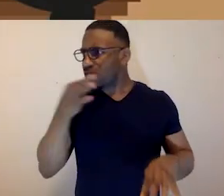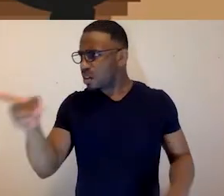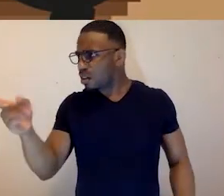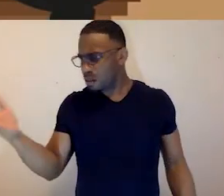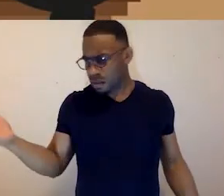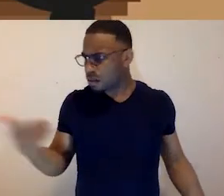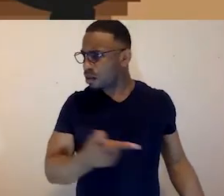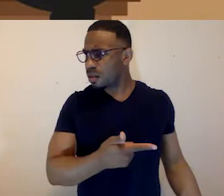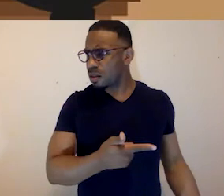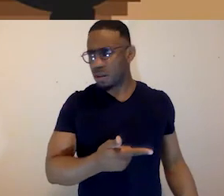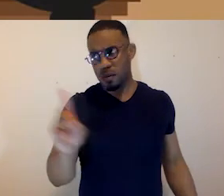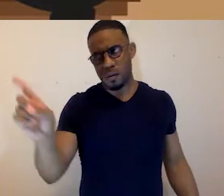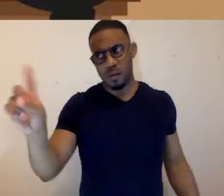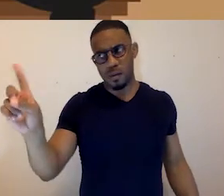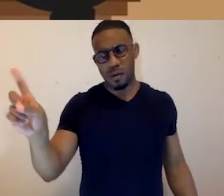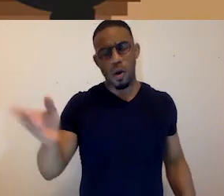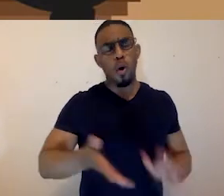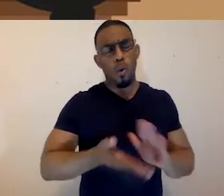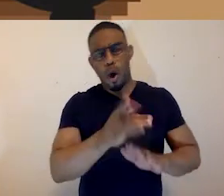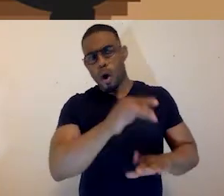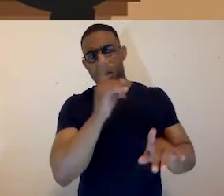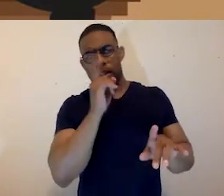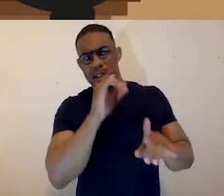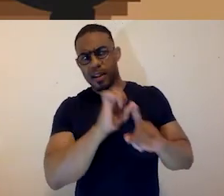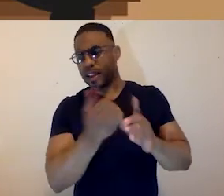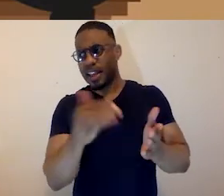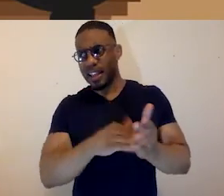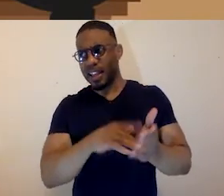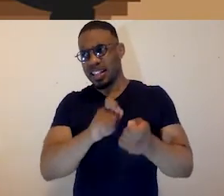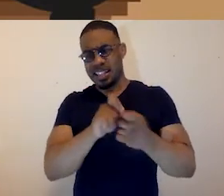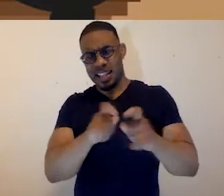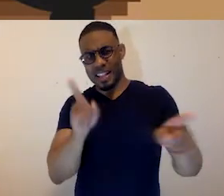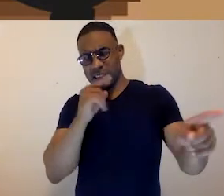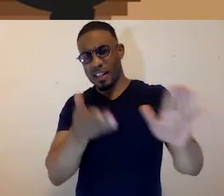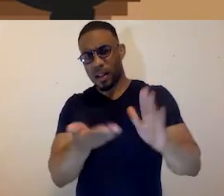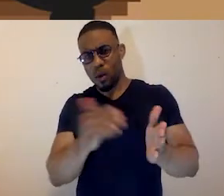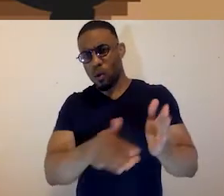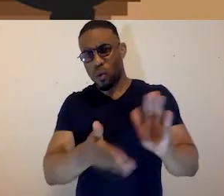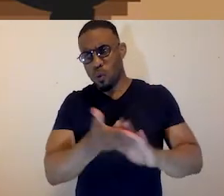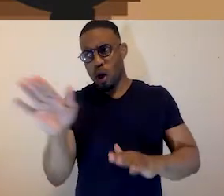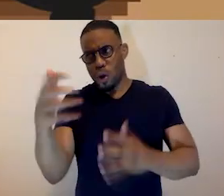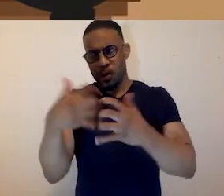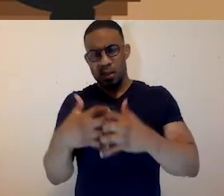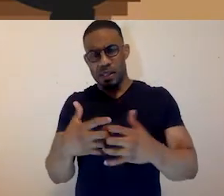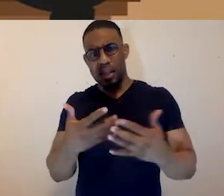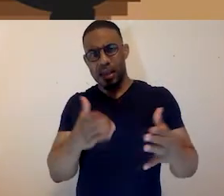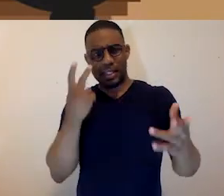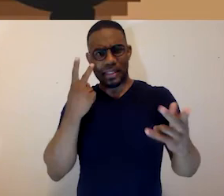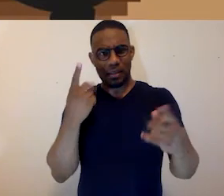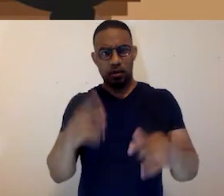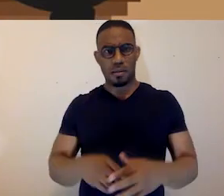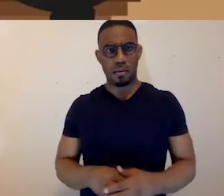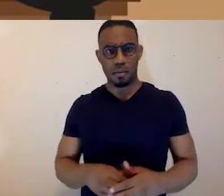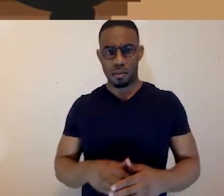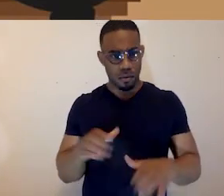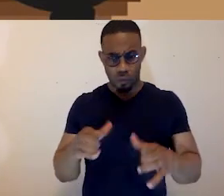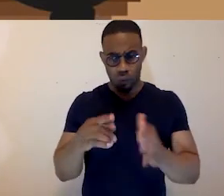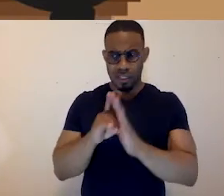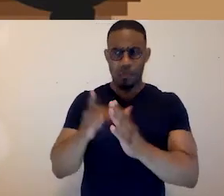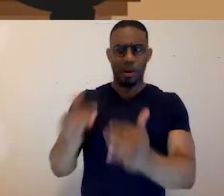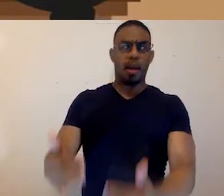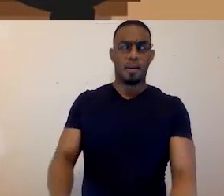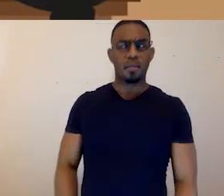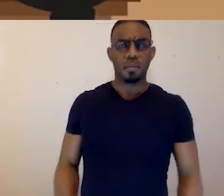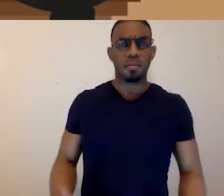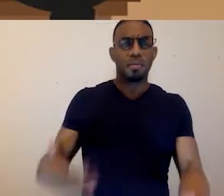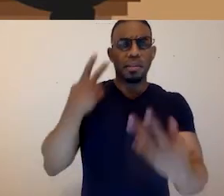like, no, no, no. Run her scenario, her exact scenario. Run that on your machine. Let's see it. You got to do a demo now